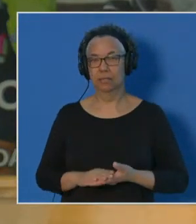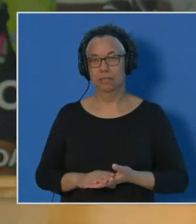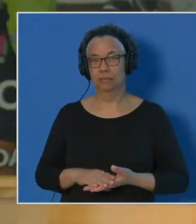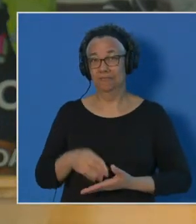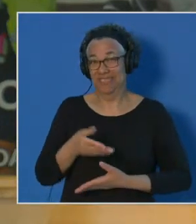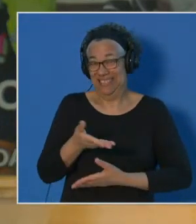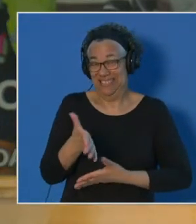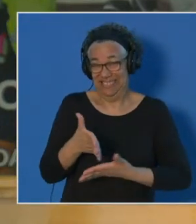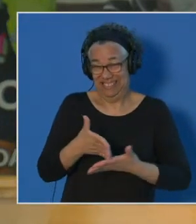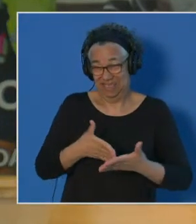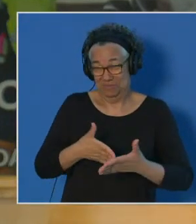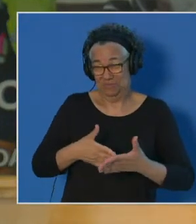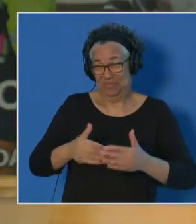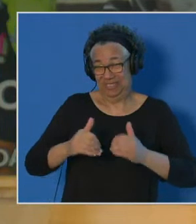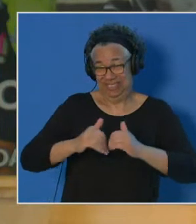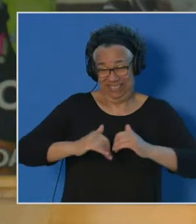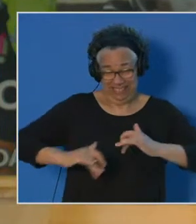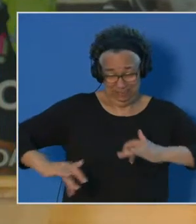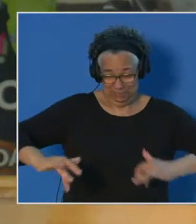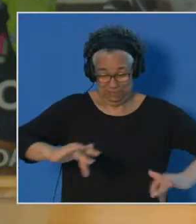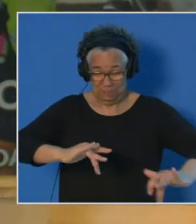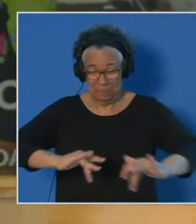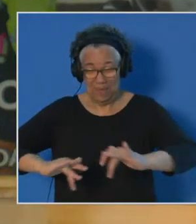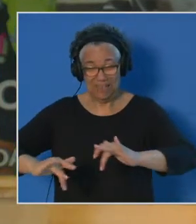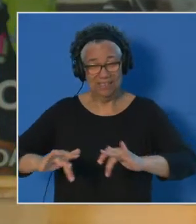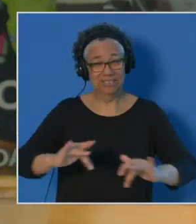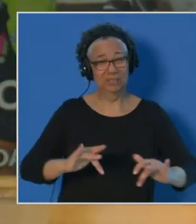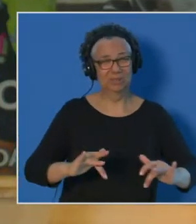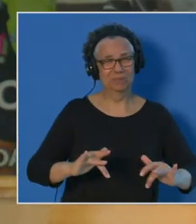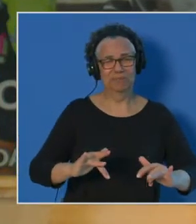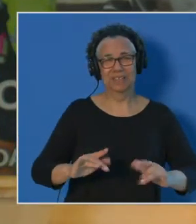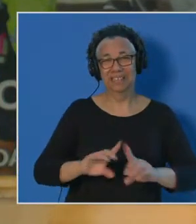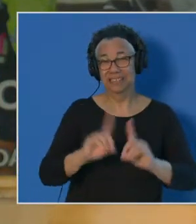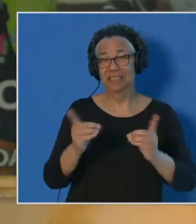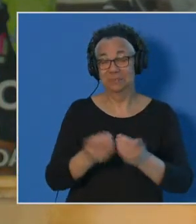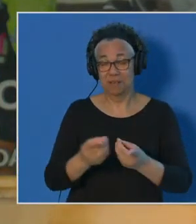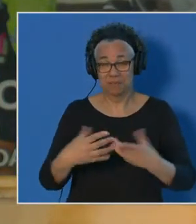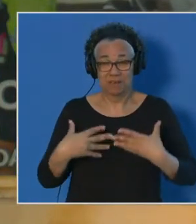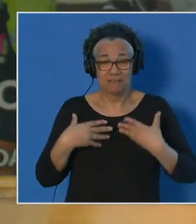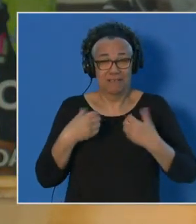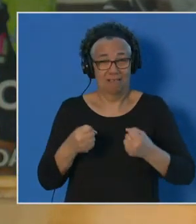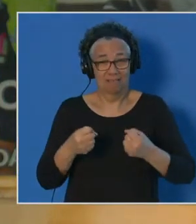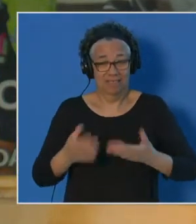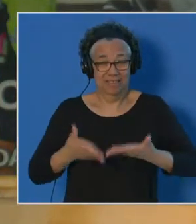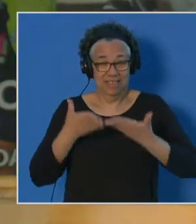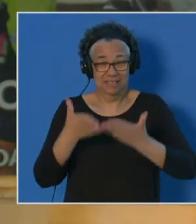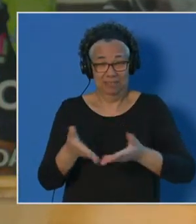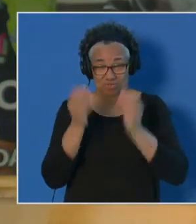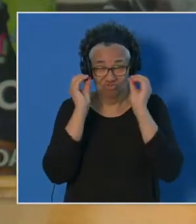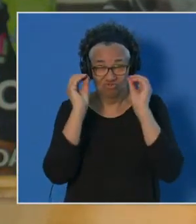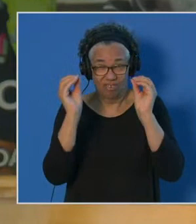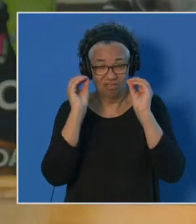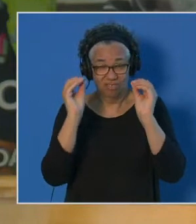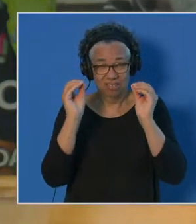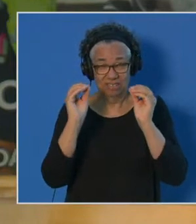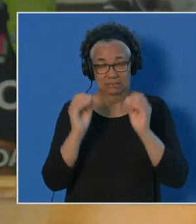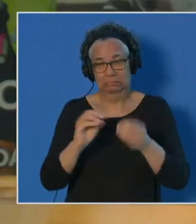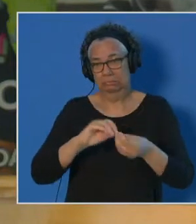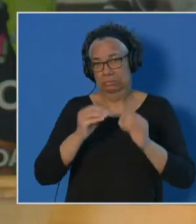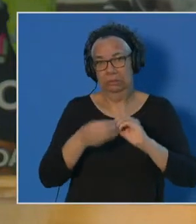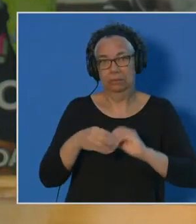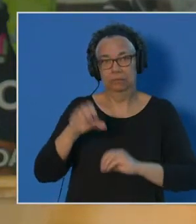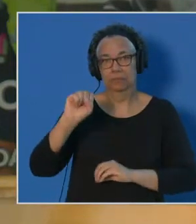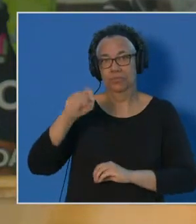spatial, with respect to the Department of Health, they did provide some guidelines insofar as how many square feet should